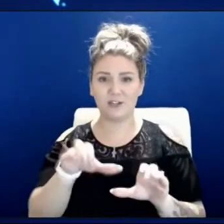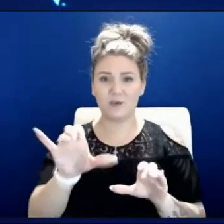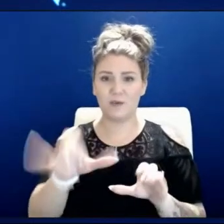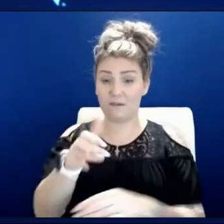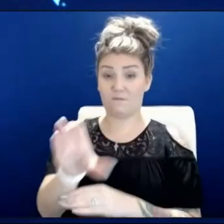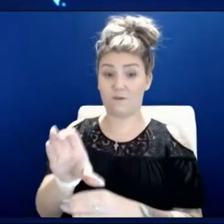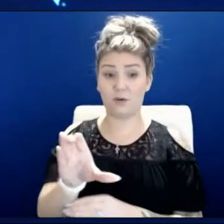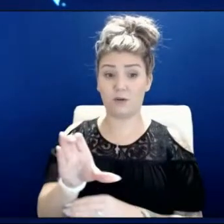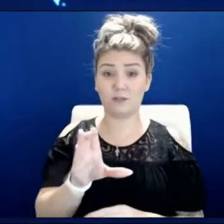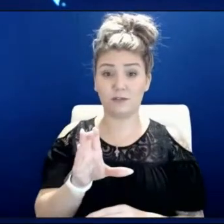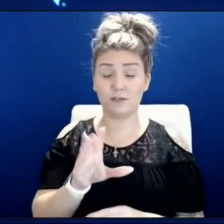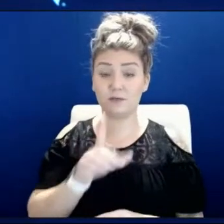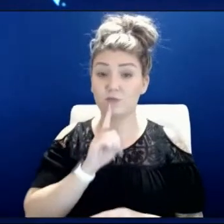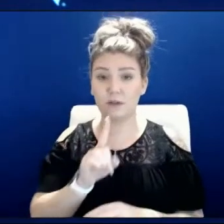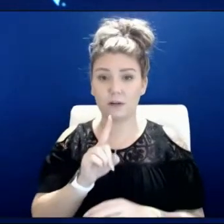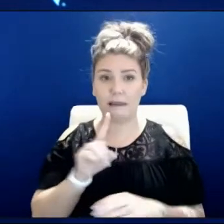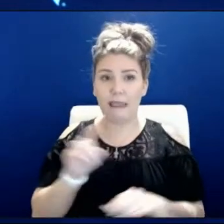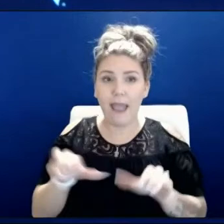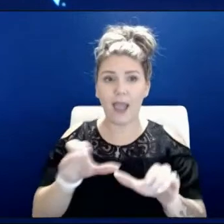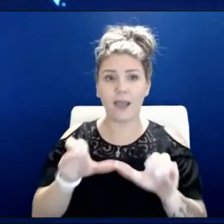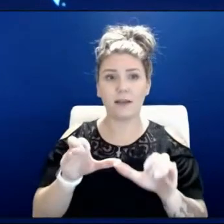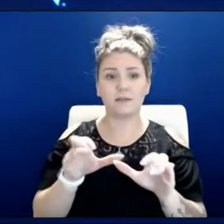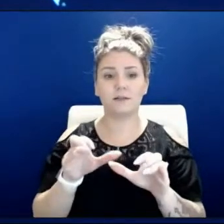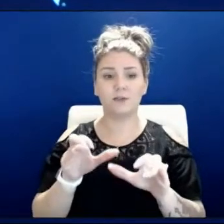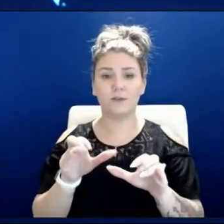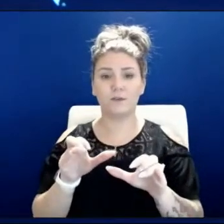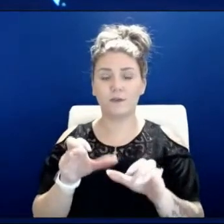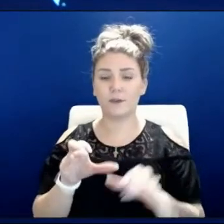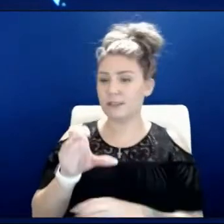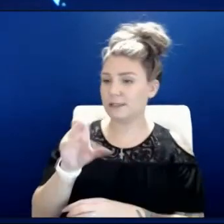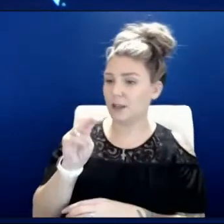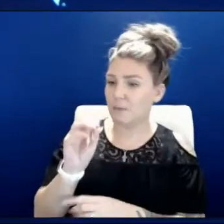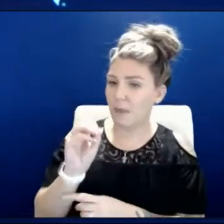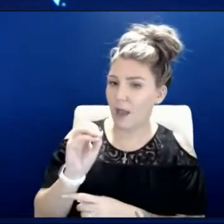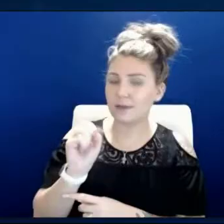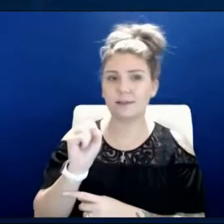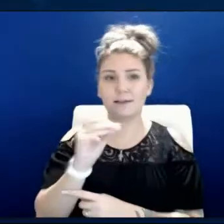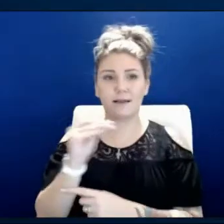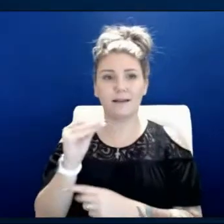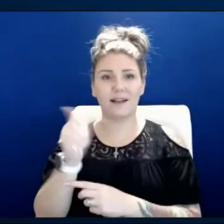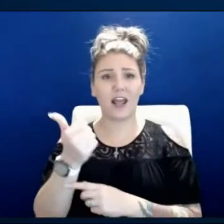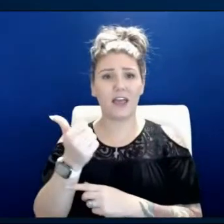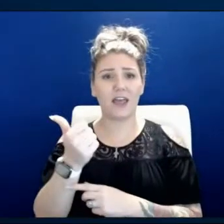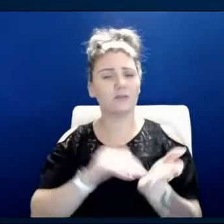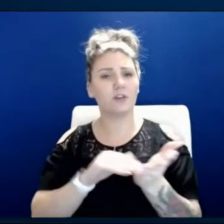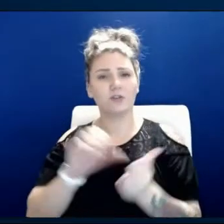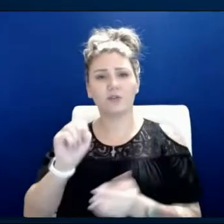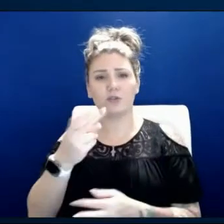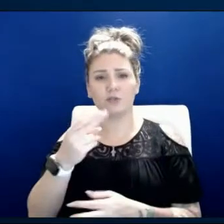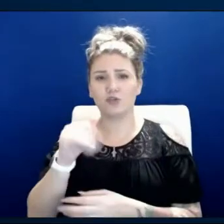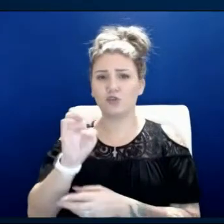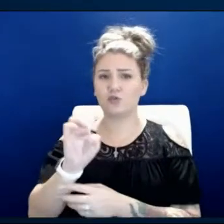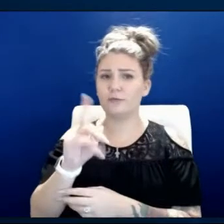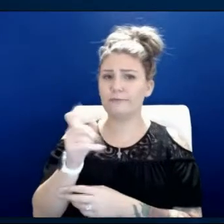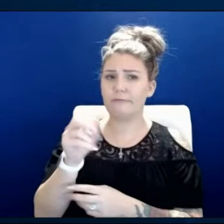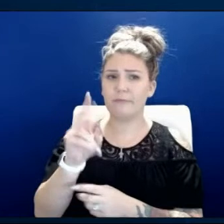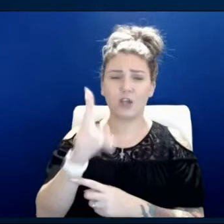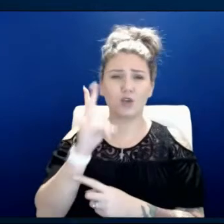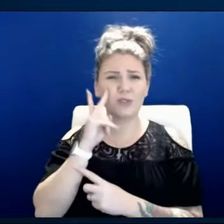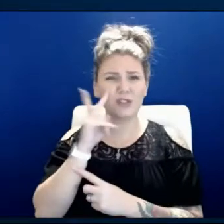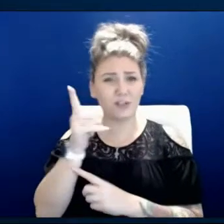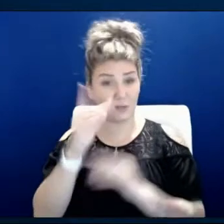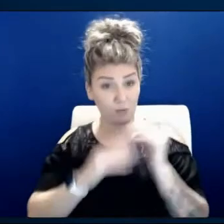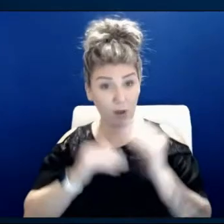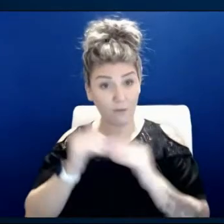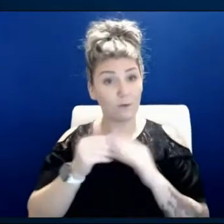very actively by CMS and others. Dr. Shoemaker, when you see things like this, would this make you comfortable? Are you comfortable